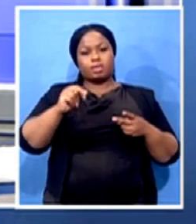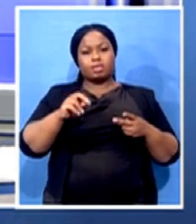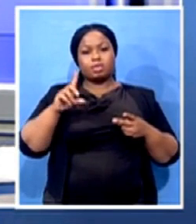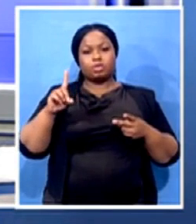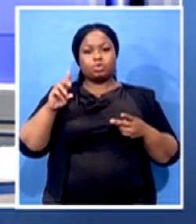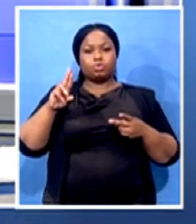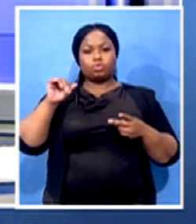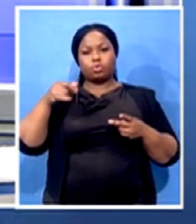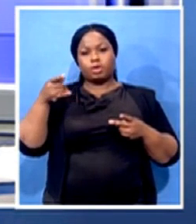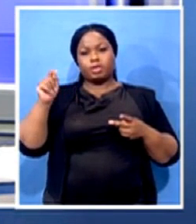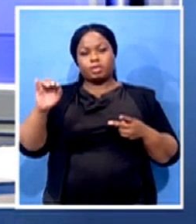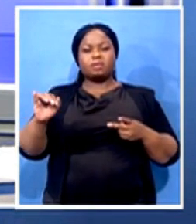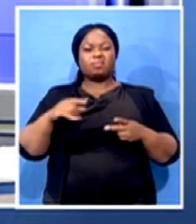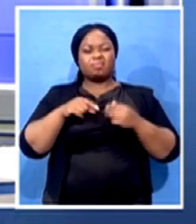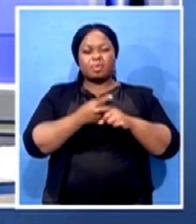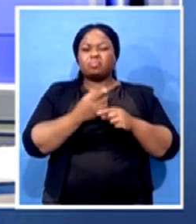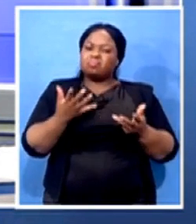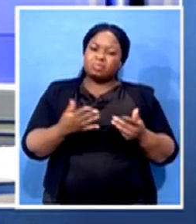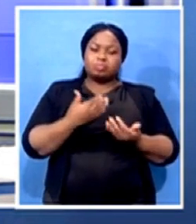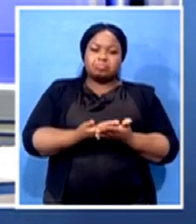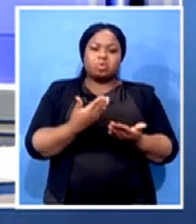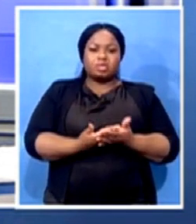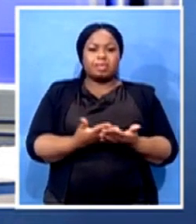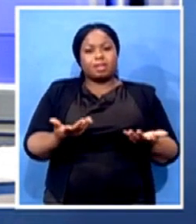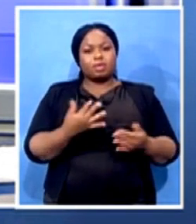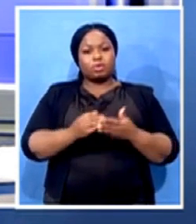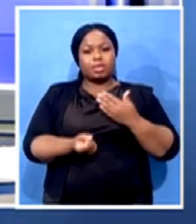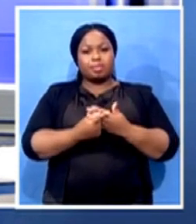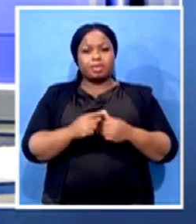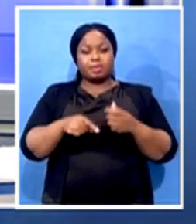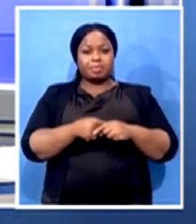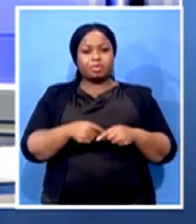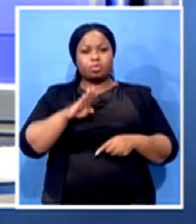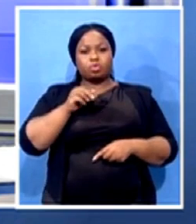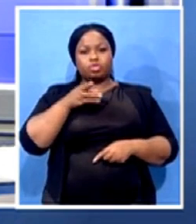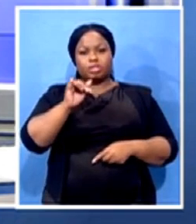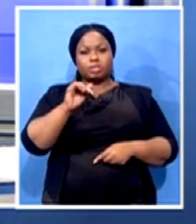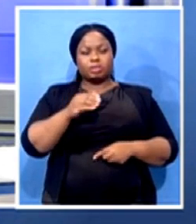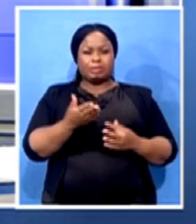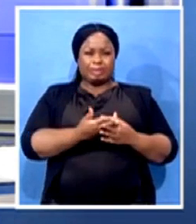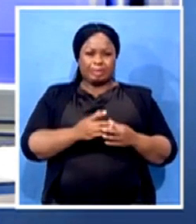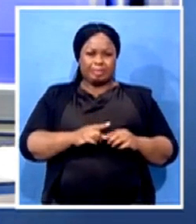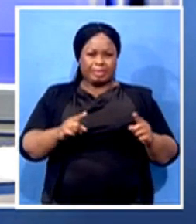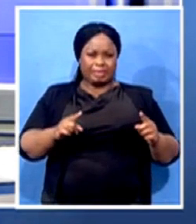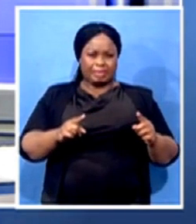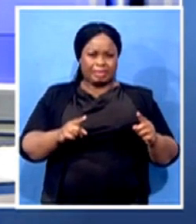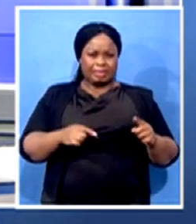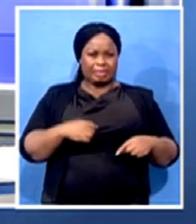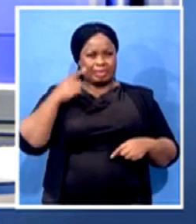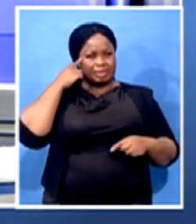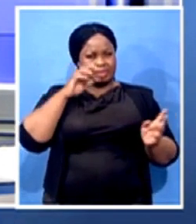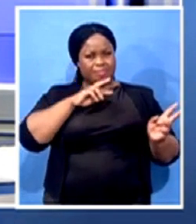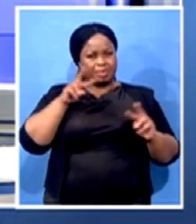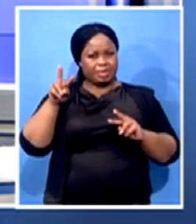possible scenarios in the Bushiri case. But we might be crossing to Port Elizabeth any moment now. I'm just